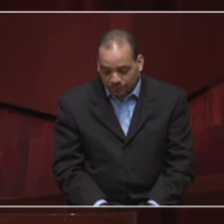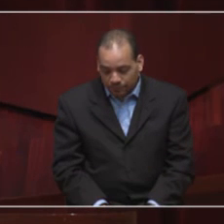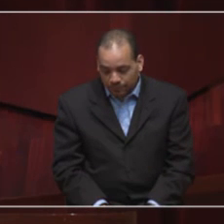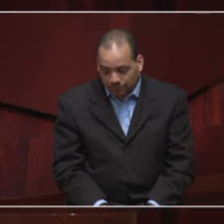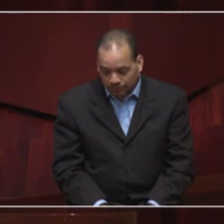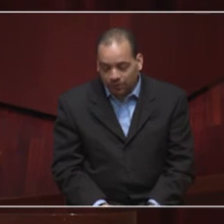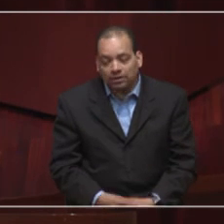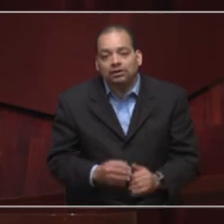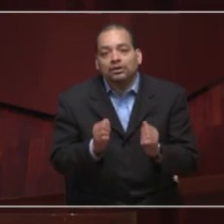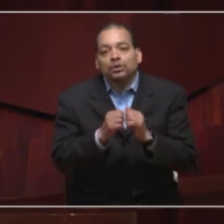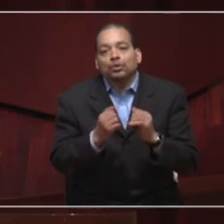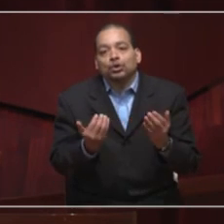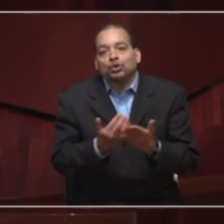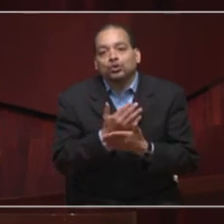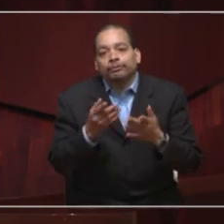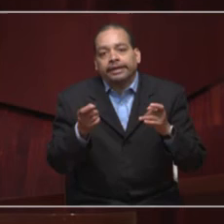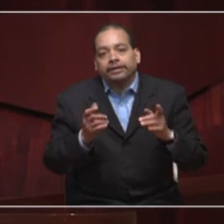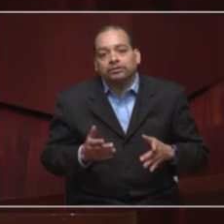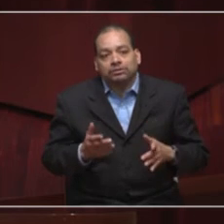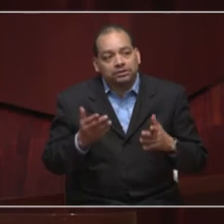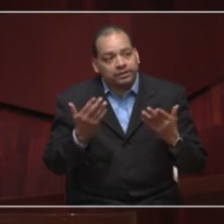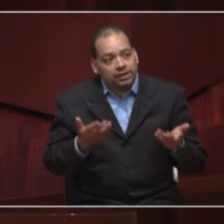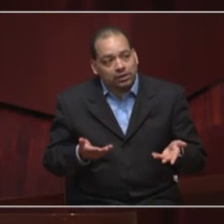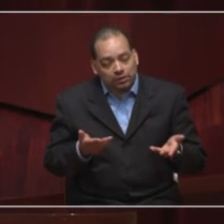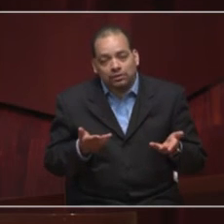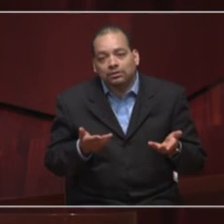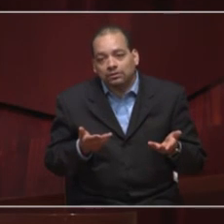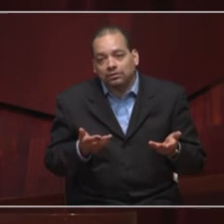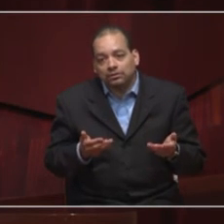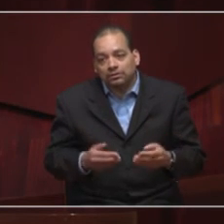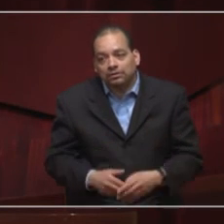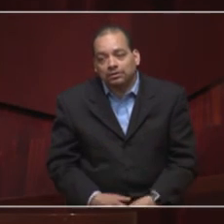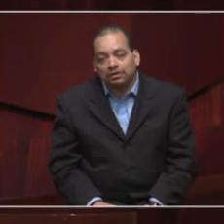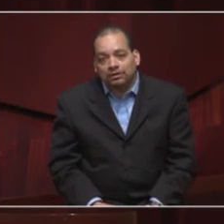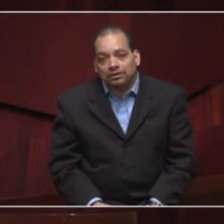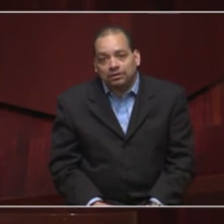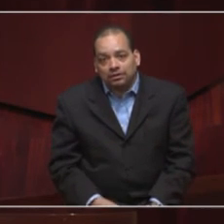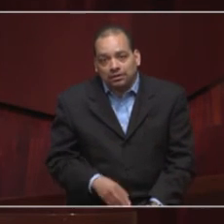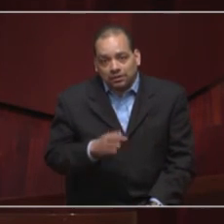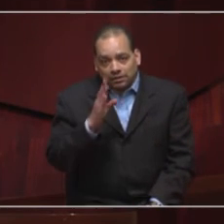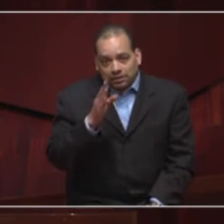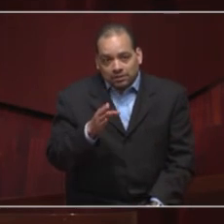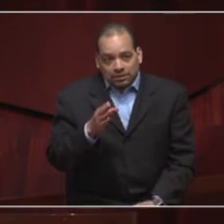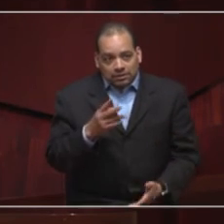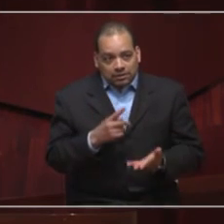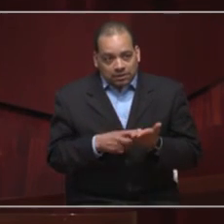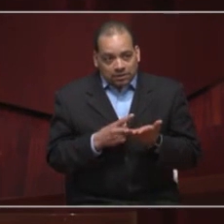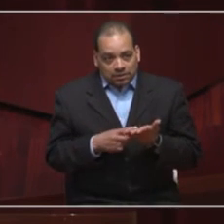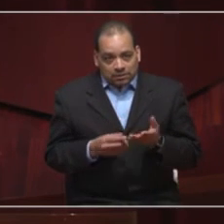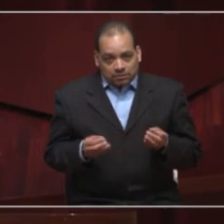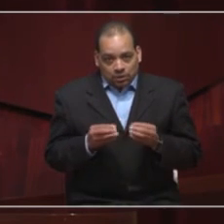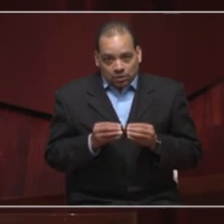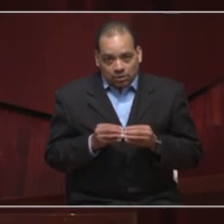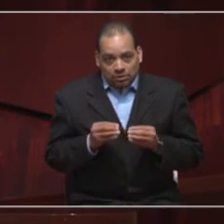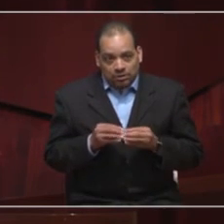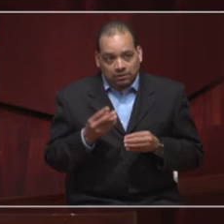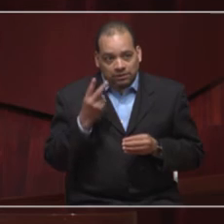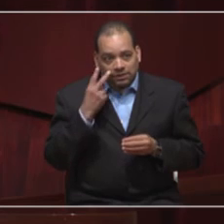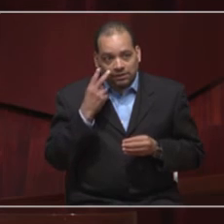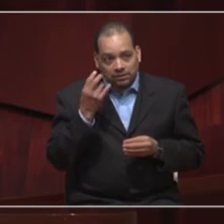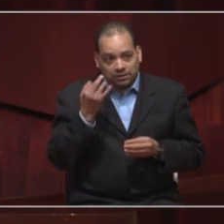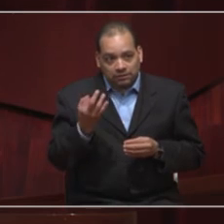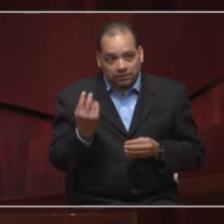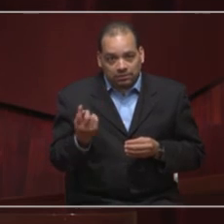our new management in place, as new management gets in place, I think that we're going to talk about that at length and see if there isn't something that we can offer